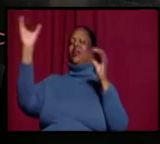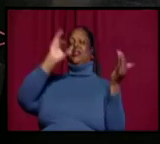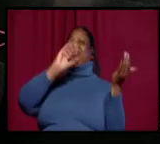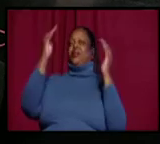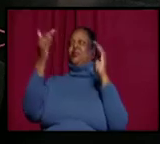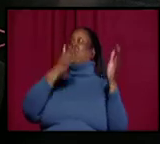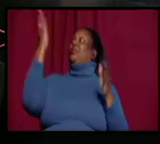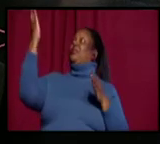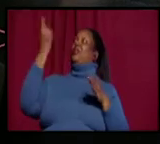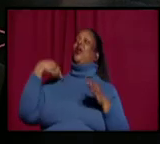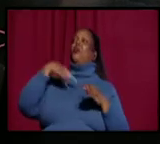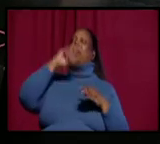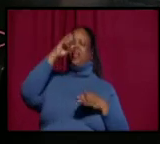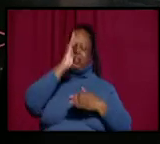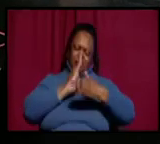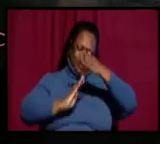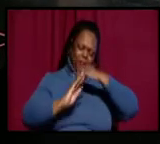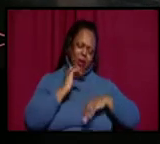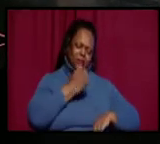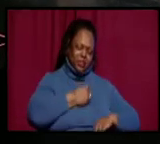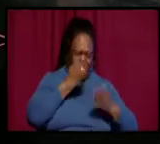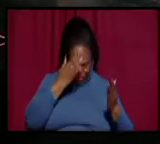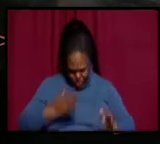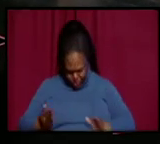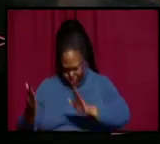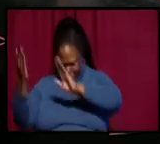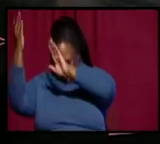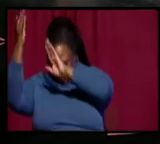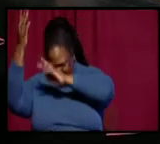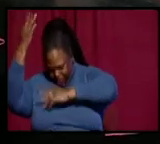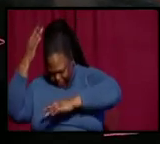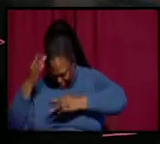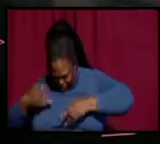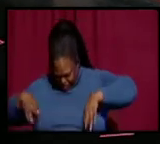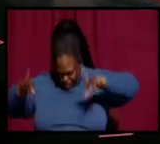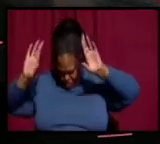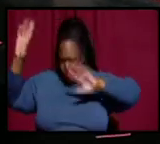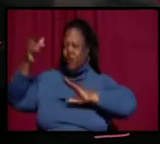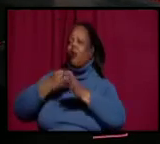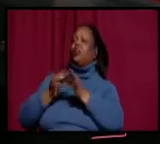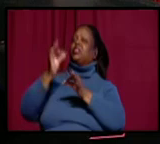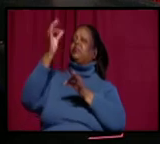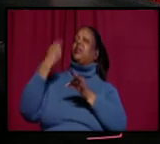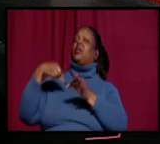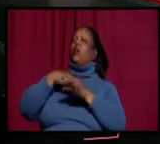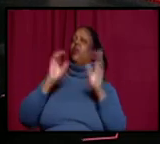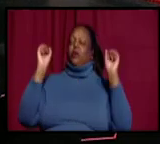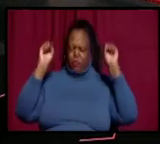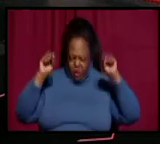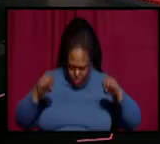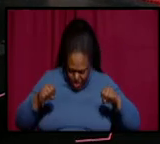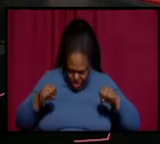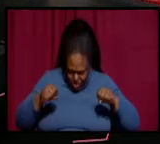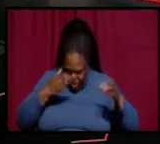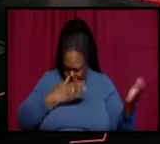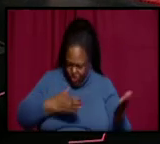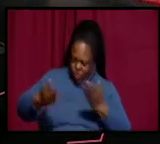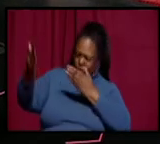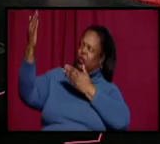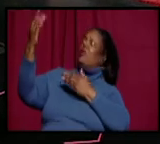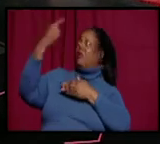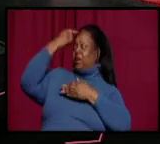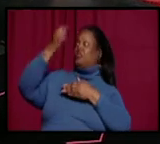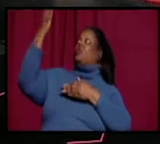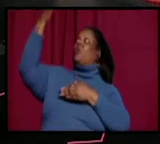should humble ourselves before you. God, we bow in reverence to your Holy Spirit. We bow in reverence to who you are. For